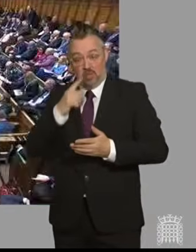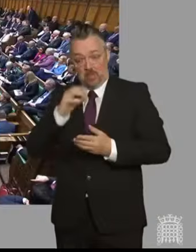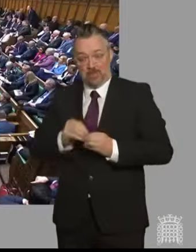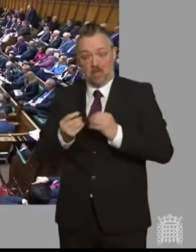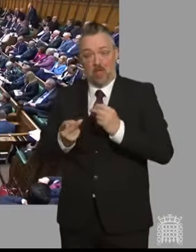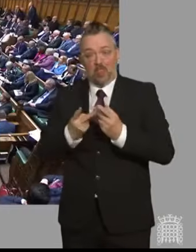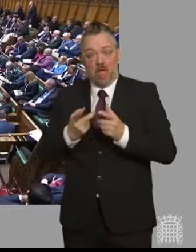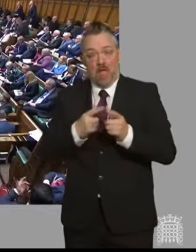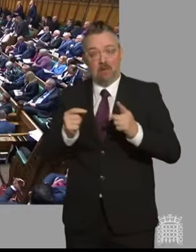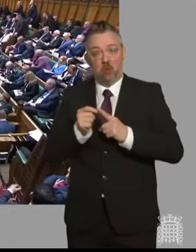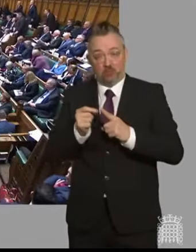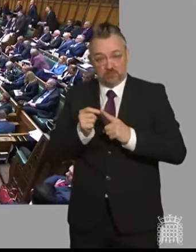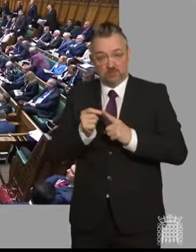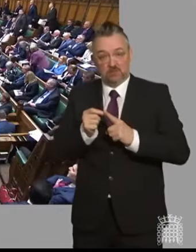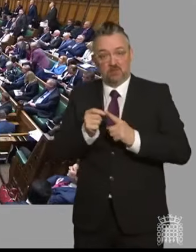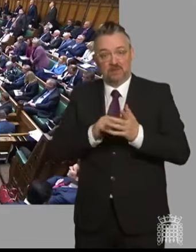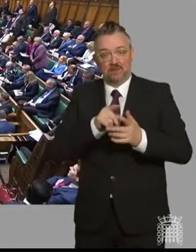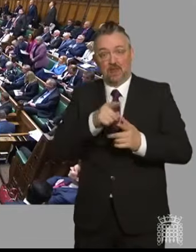need. Alan Smith.